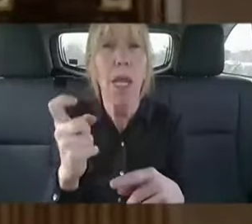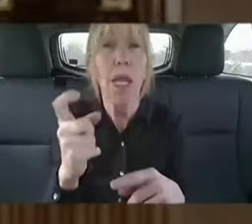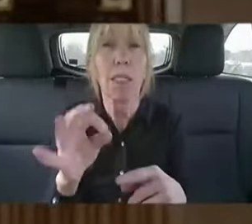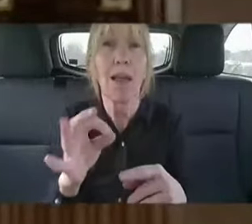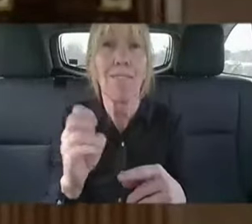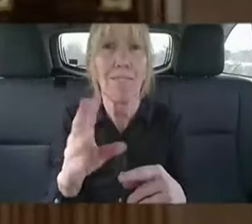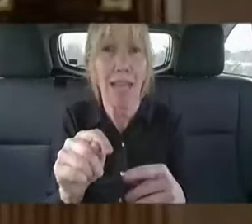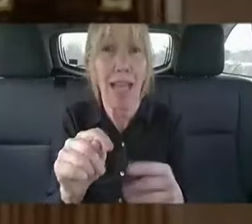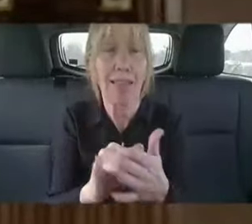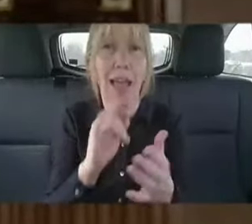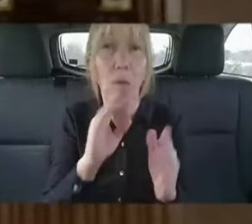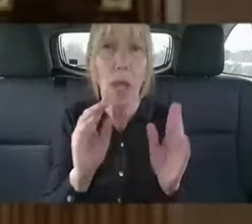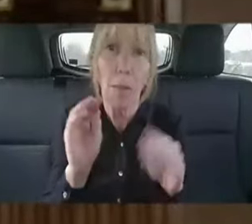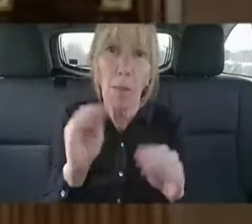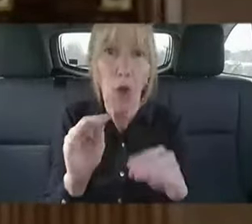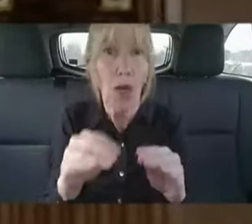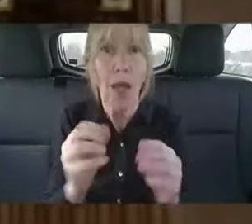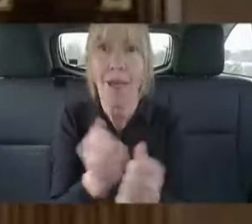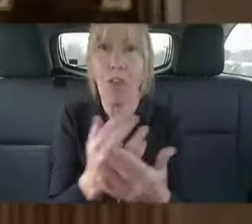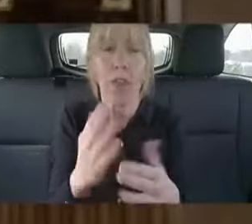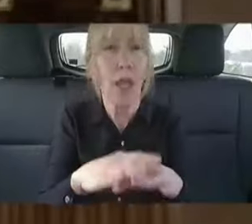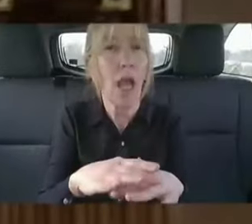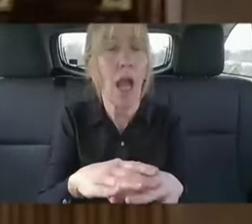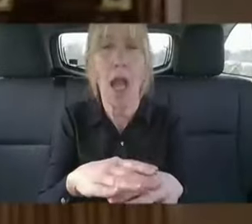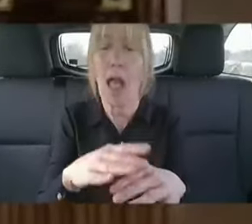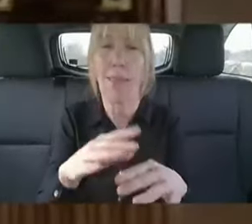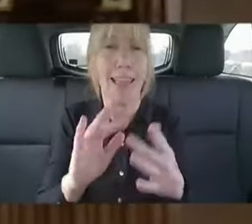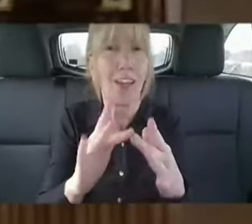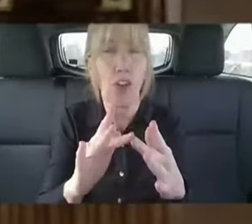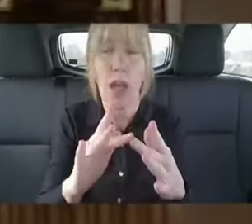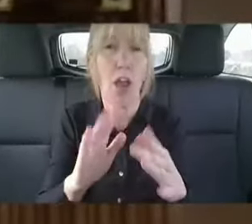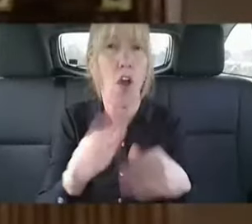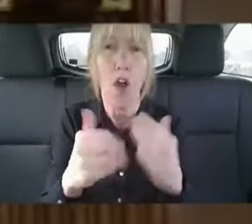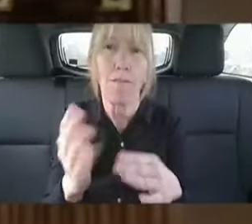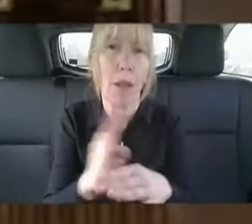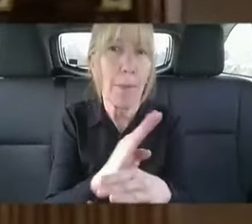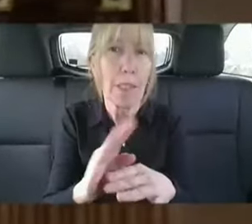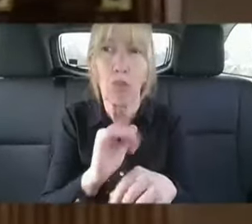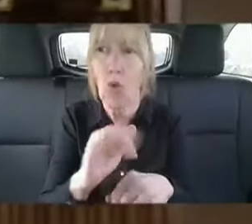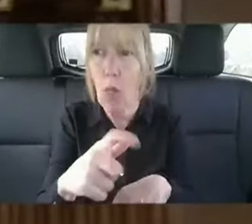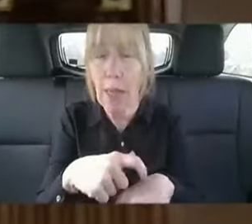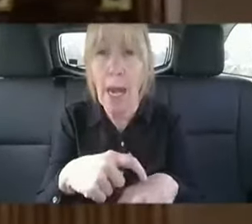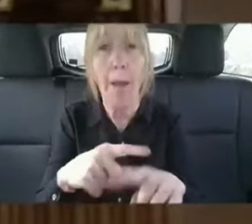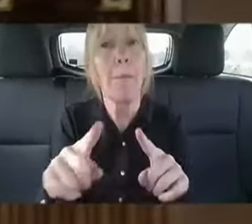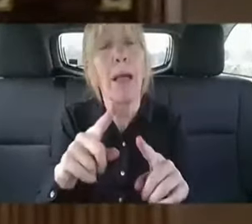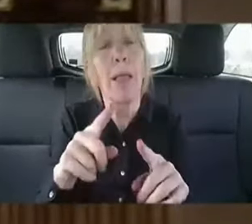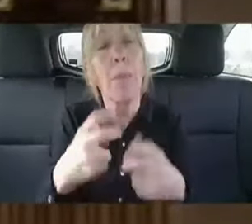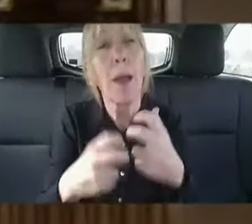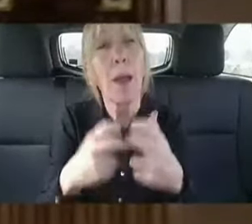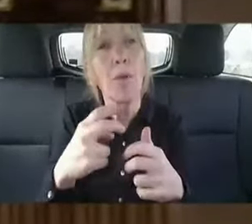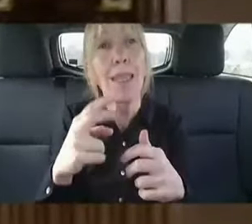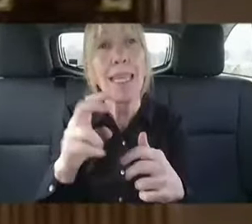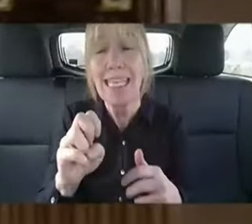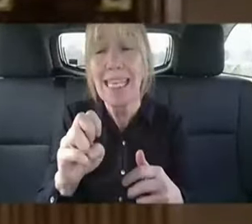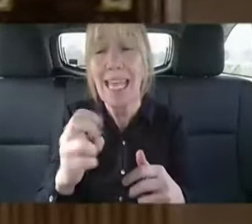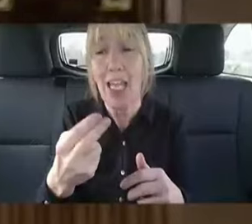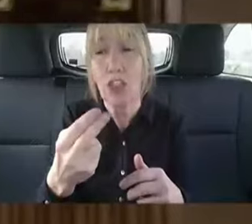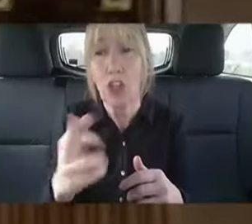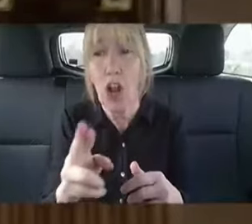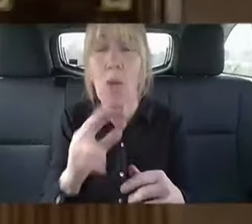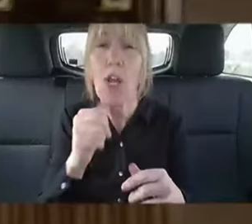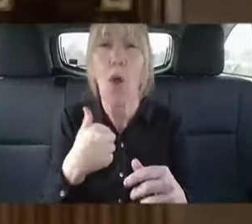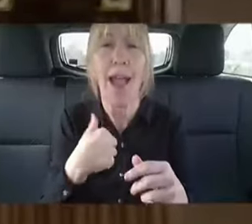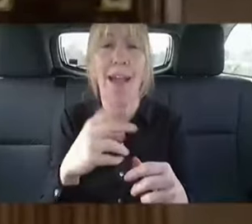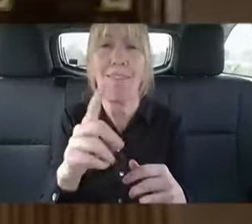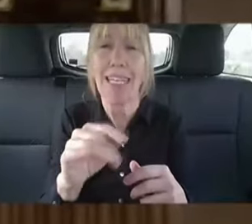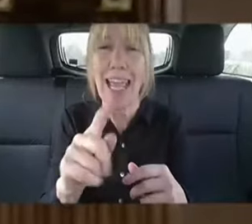put everything on the internet, all of our business, all the time. And so the problem with EHR systems is we don't have all this data structured. We don't all